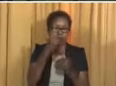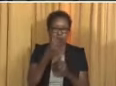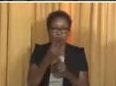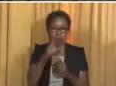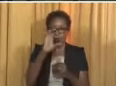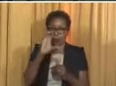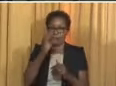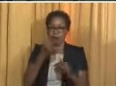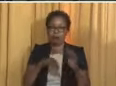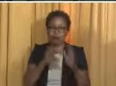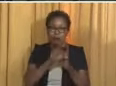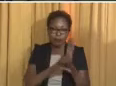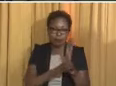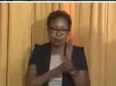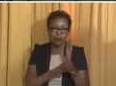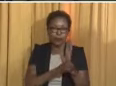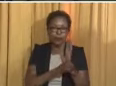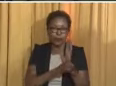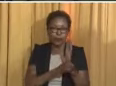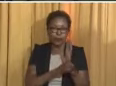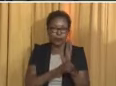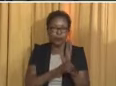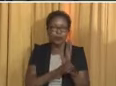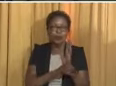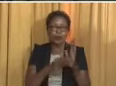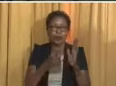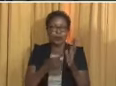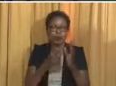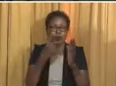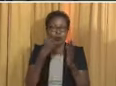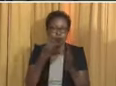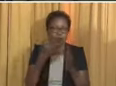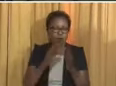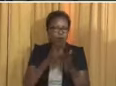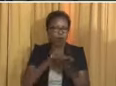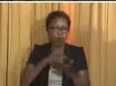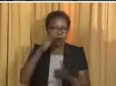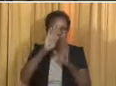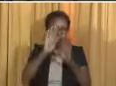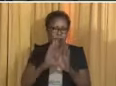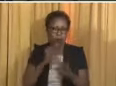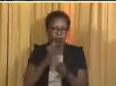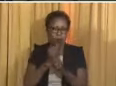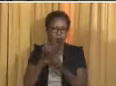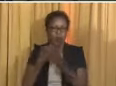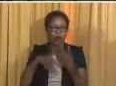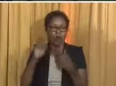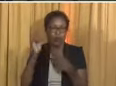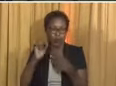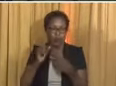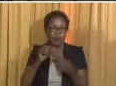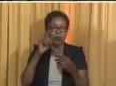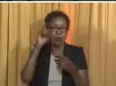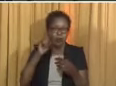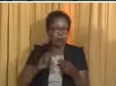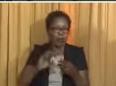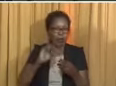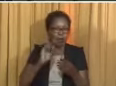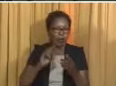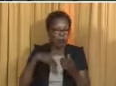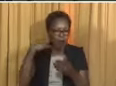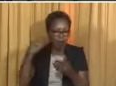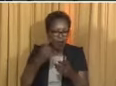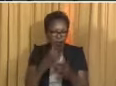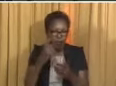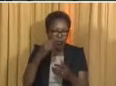132(1)(c) of the Constitution stipulates one of the many mandatory functions of the President. The President must, once every year, report in an address